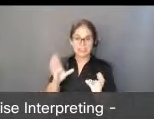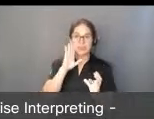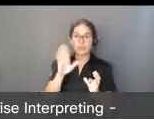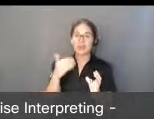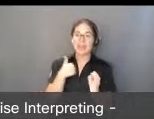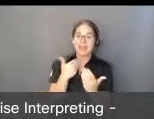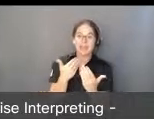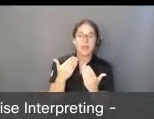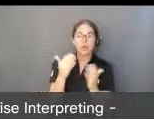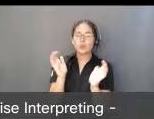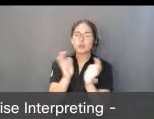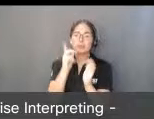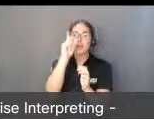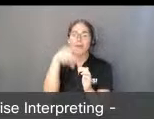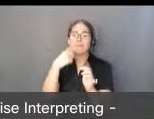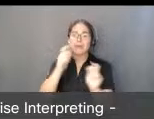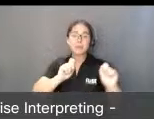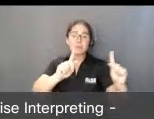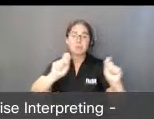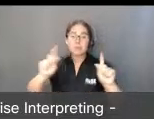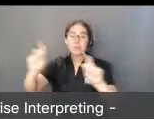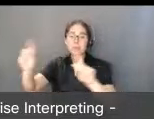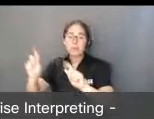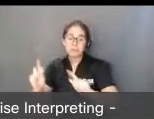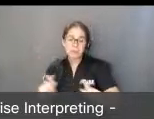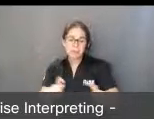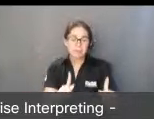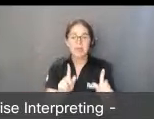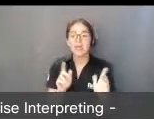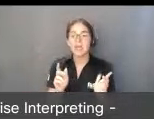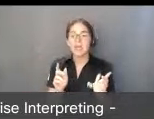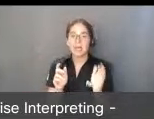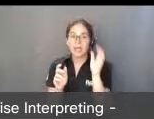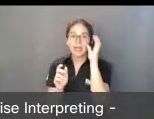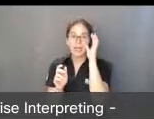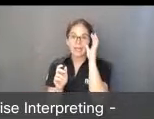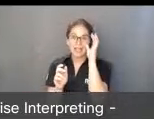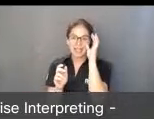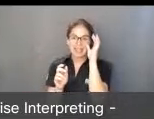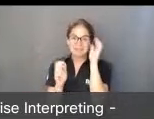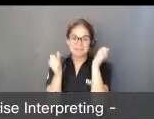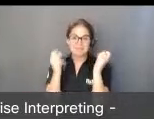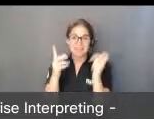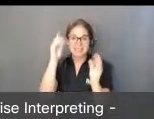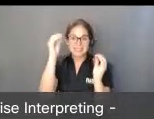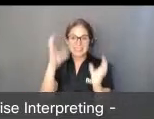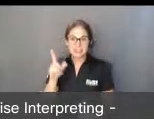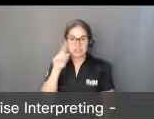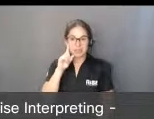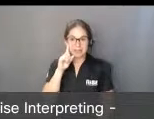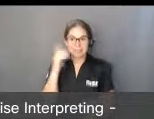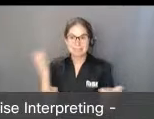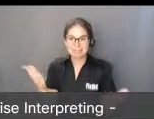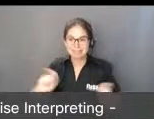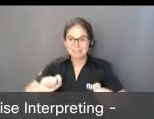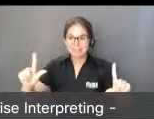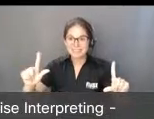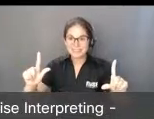on the screen and you know, it's like, what now? I think they are going to